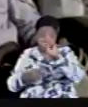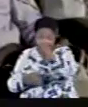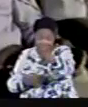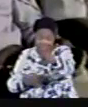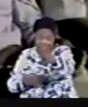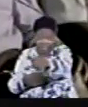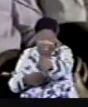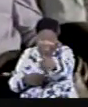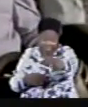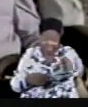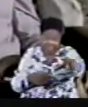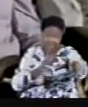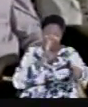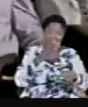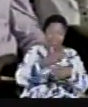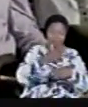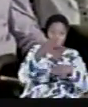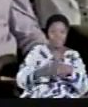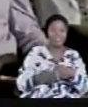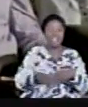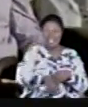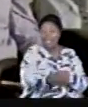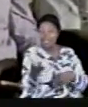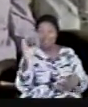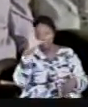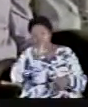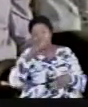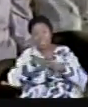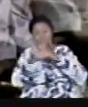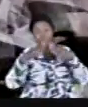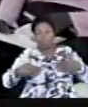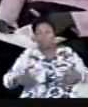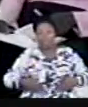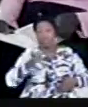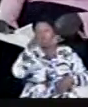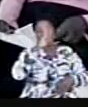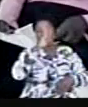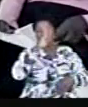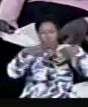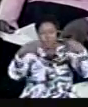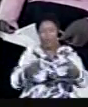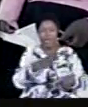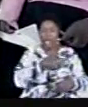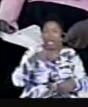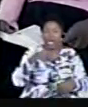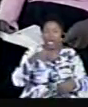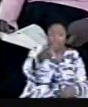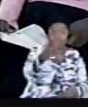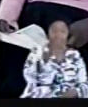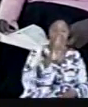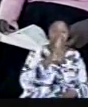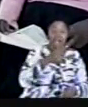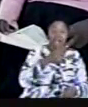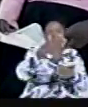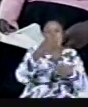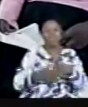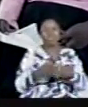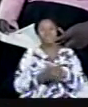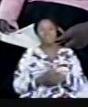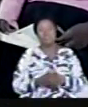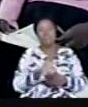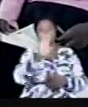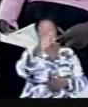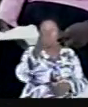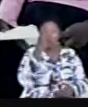complete. Anything missing your body, God will supply, and ye are complete. Your eyes, and